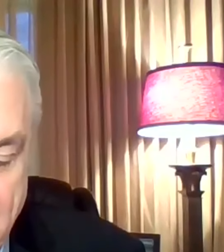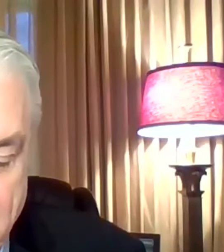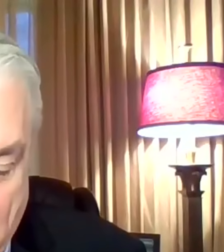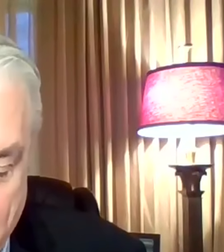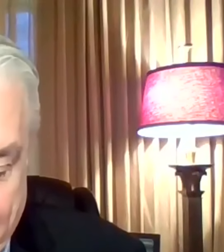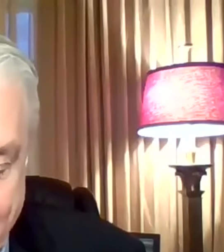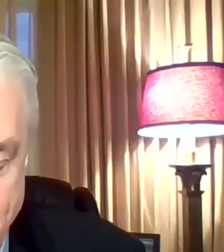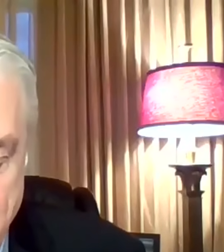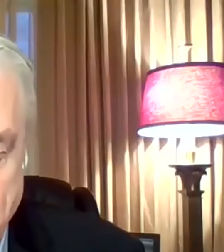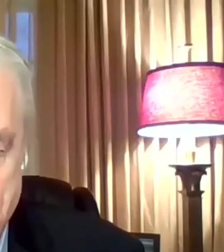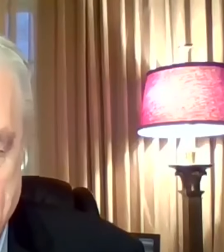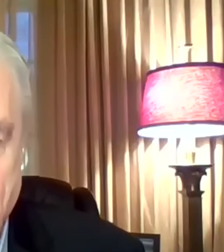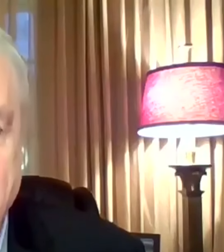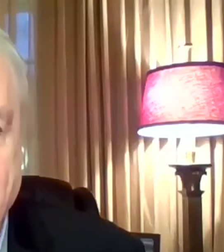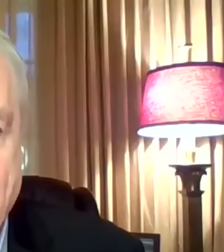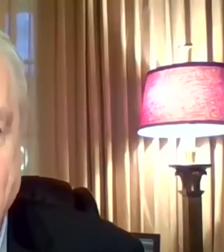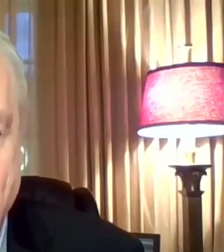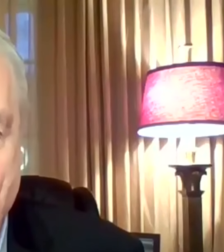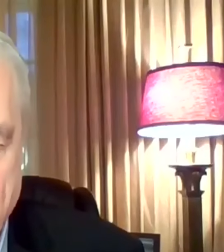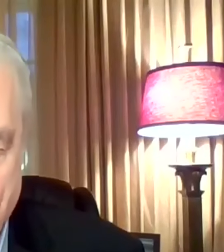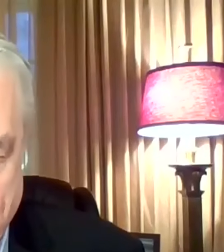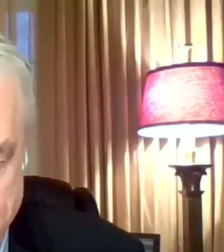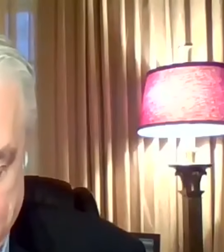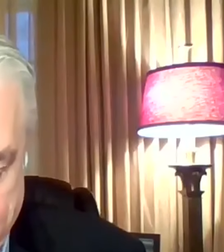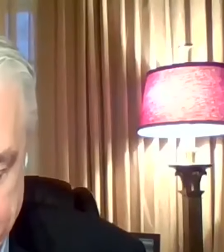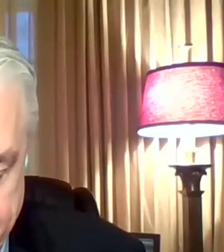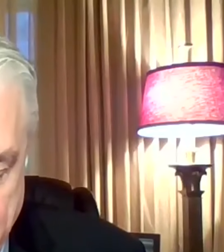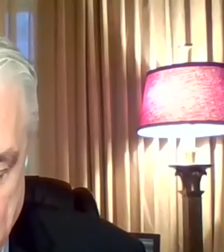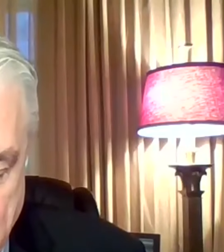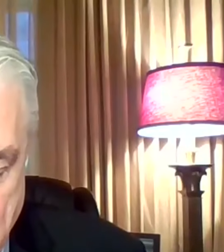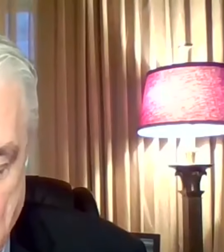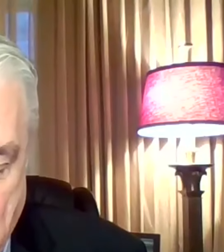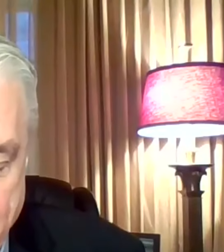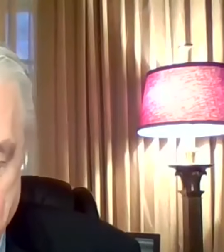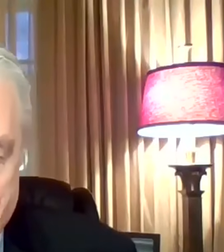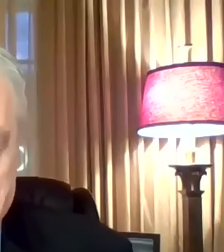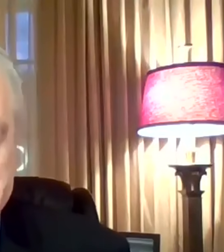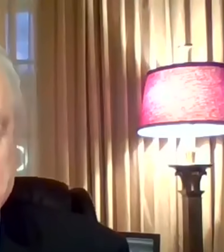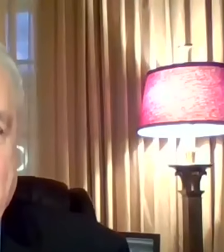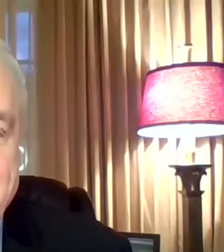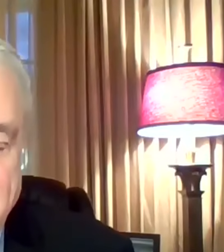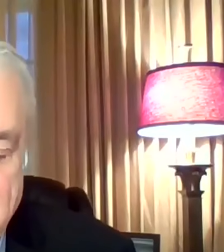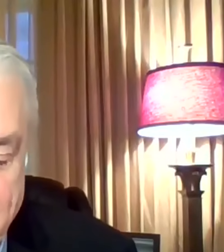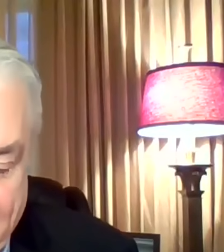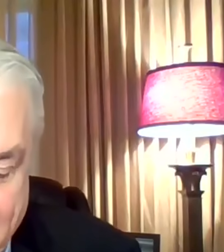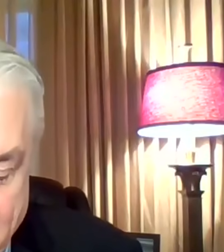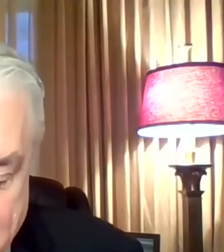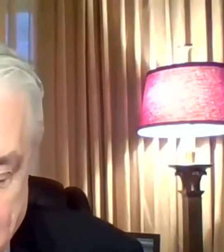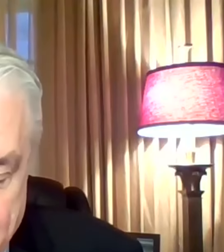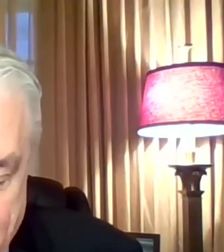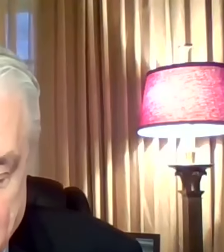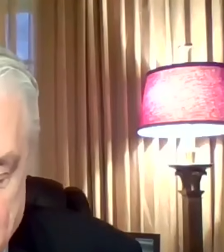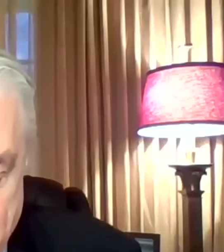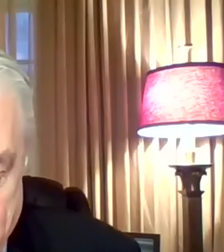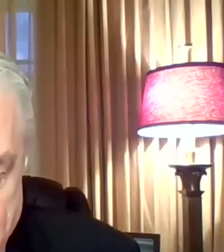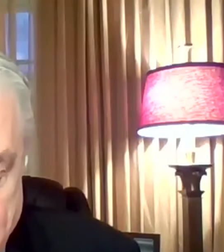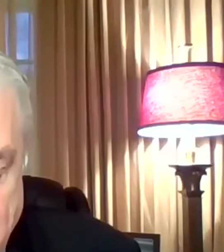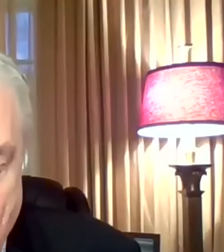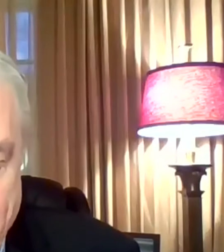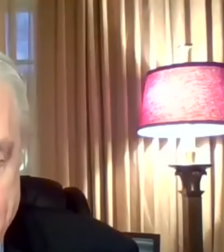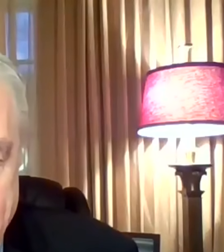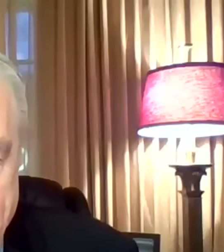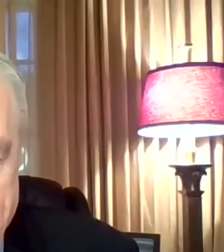reopen our lives and to propel Nevada forward once again. I implore you to tap into Nevada's independent